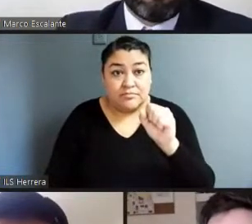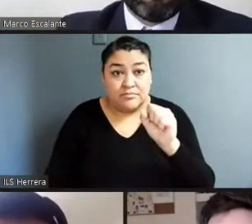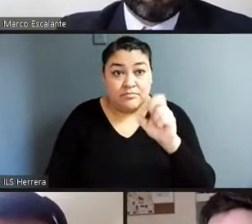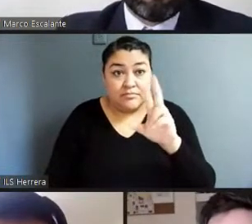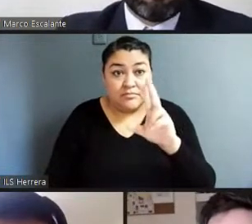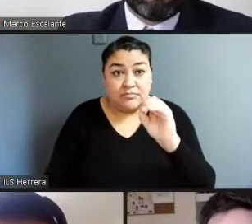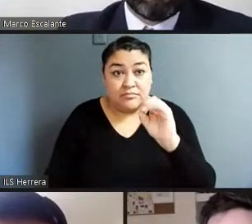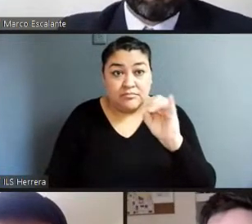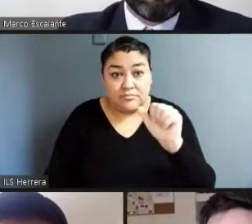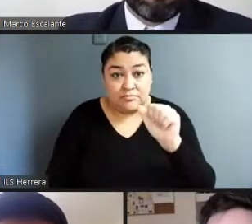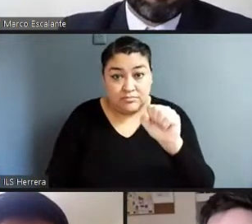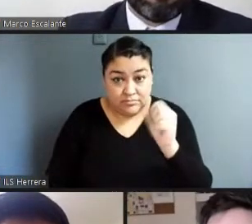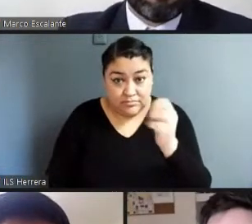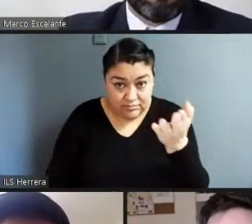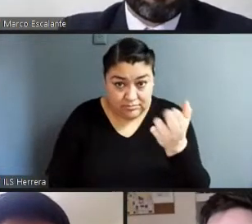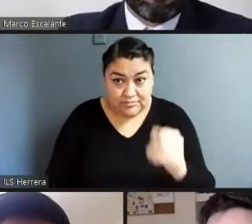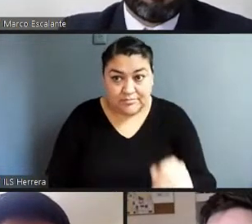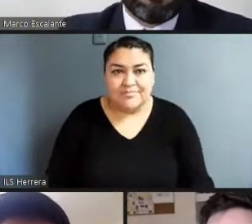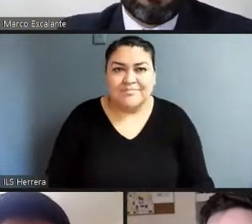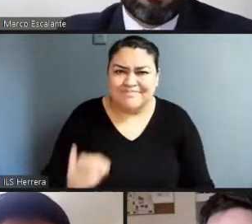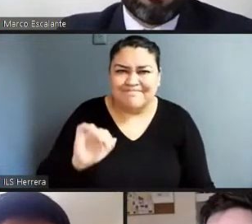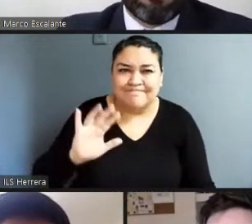Dr. Simitrio Rojas.